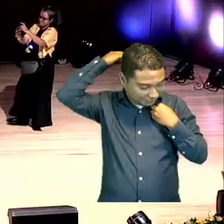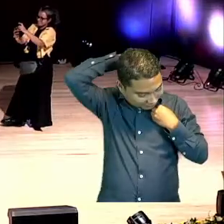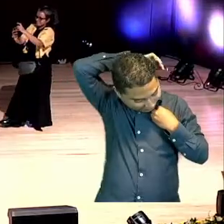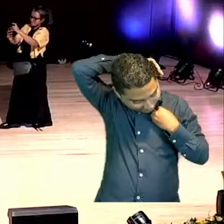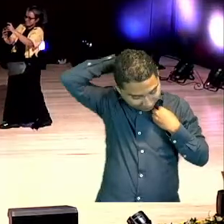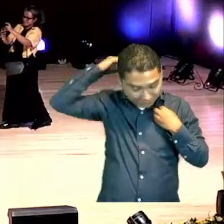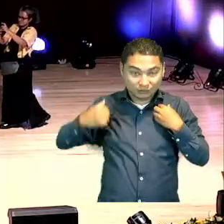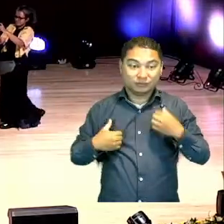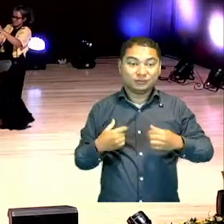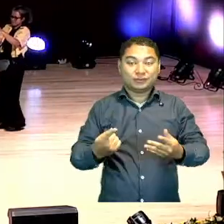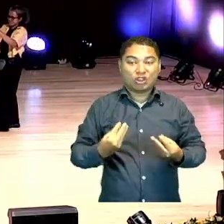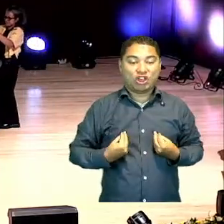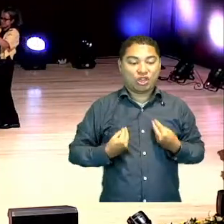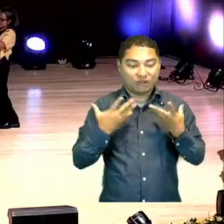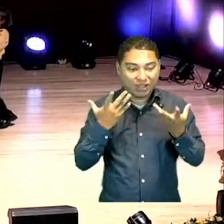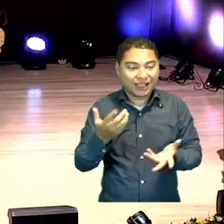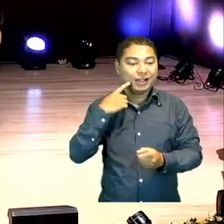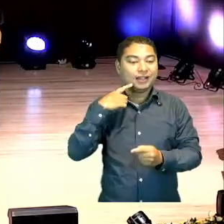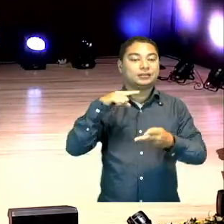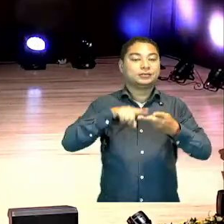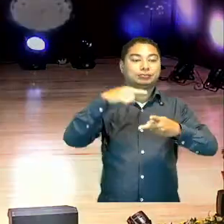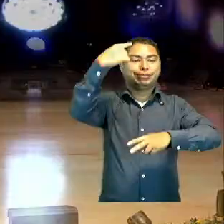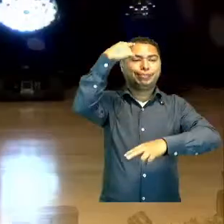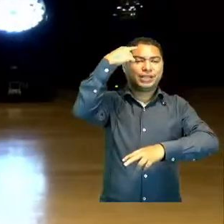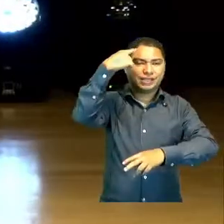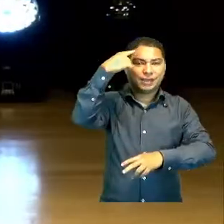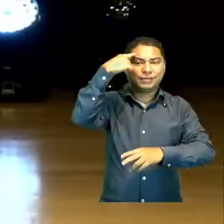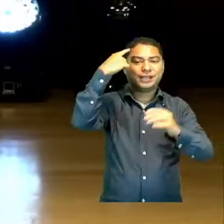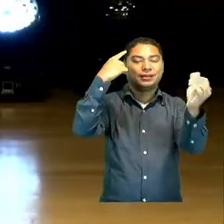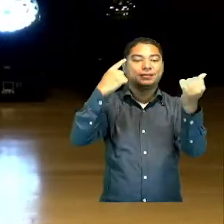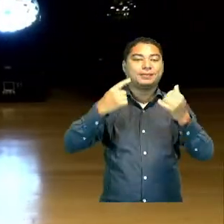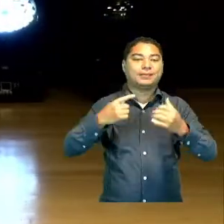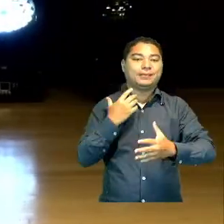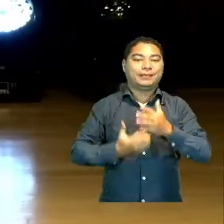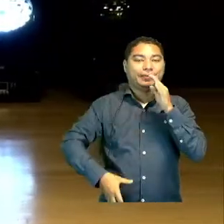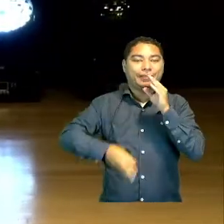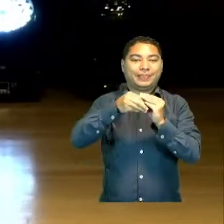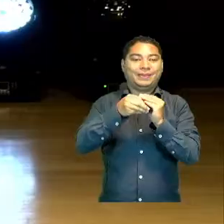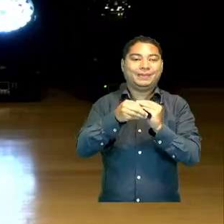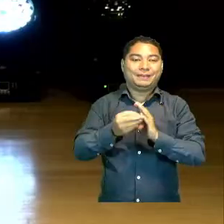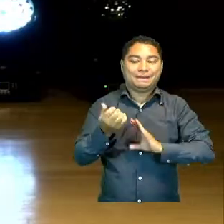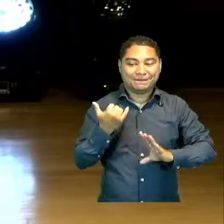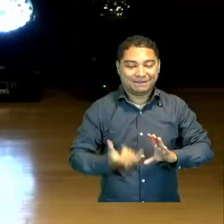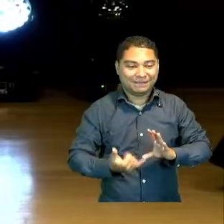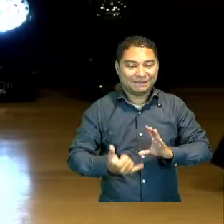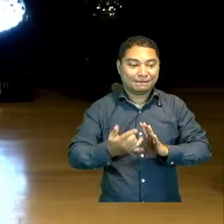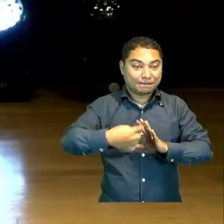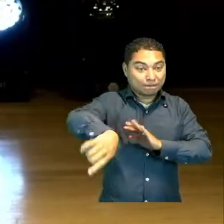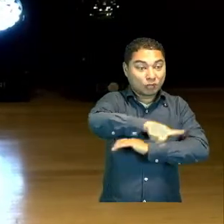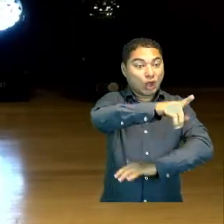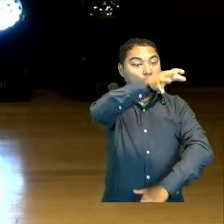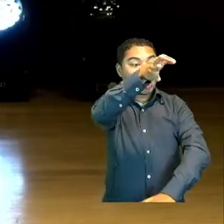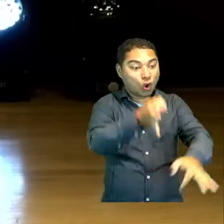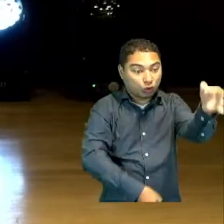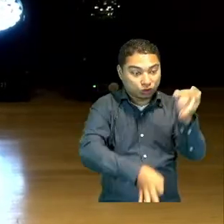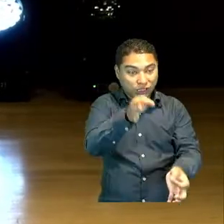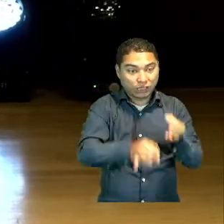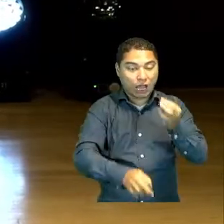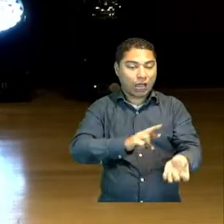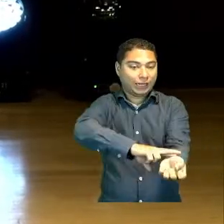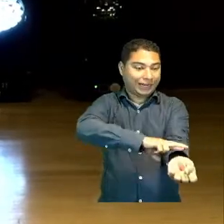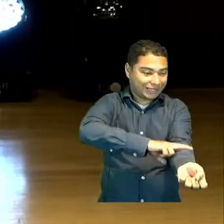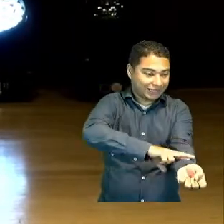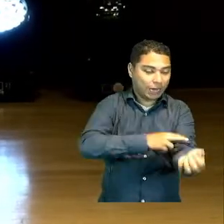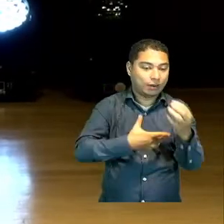Woman that's dedicated her life, her thoughts to generate intellectual legacy to